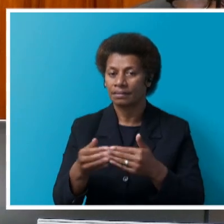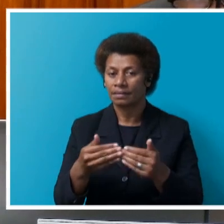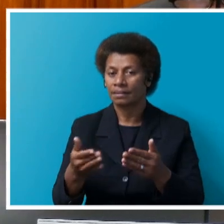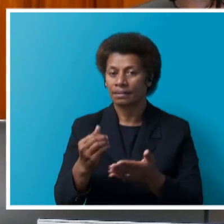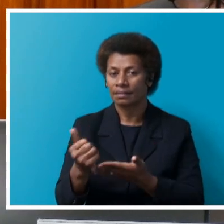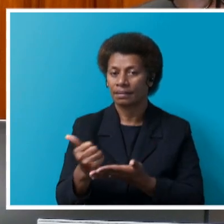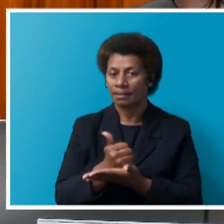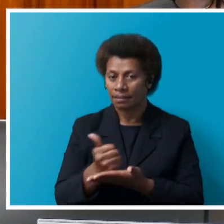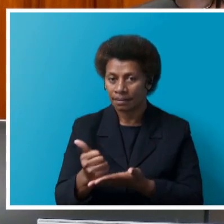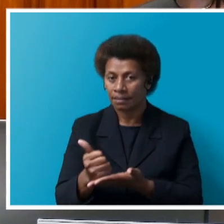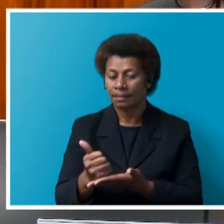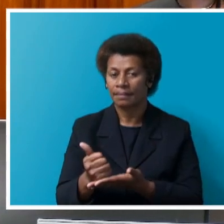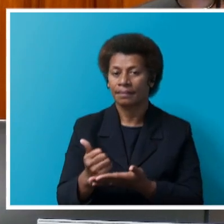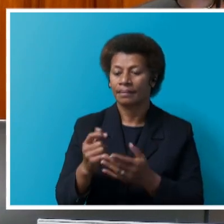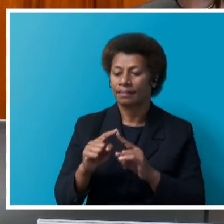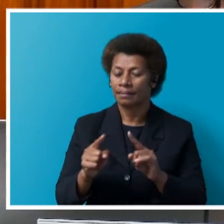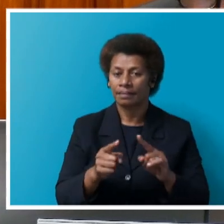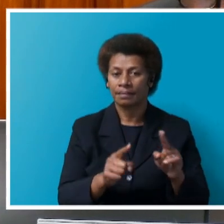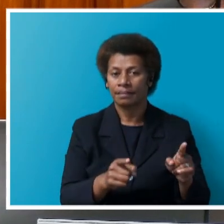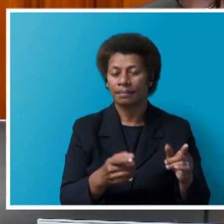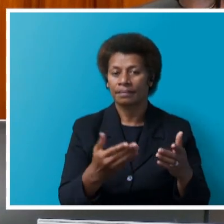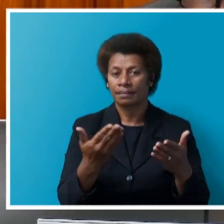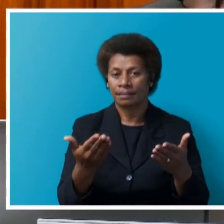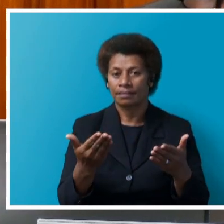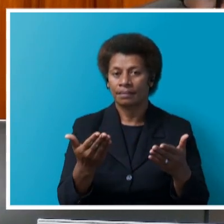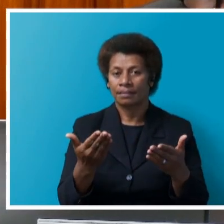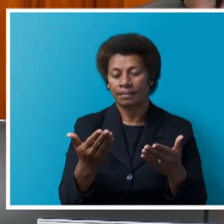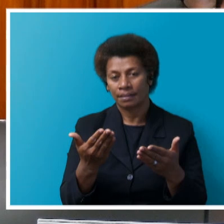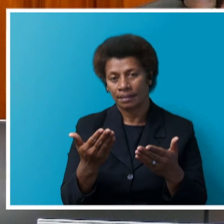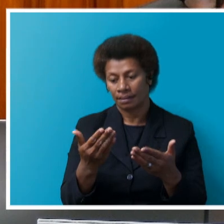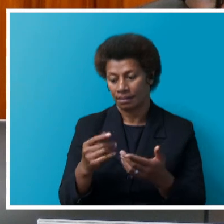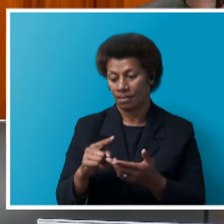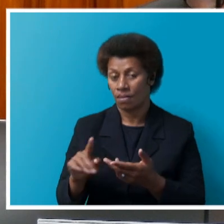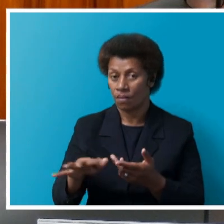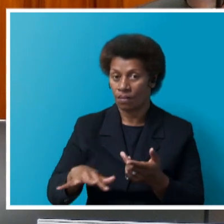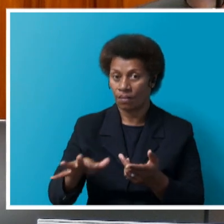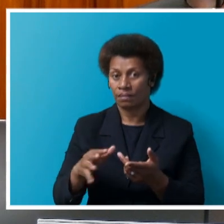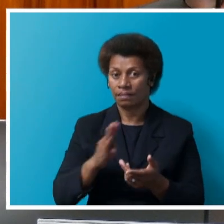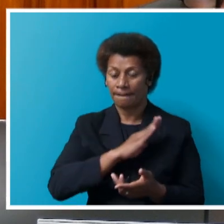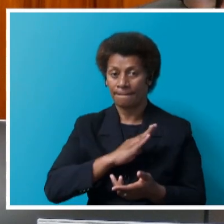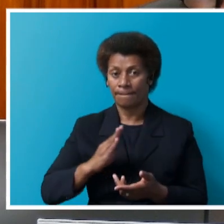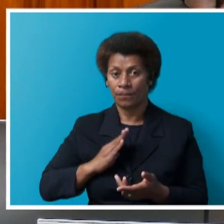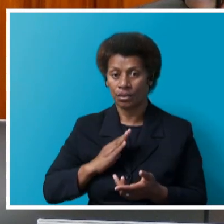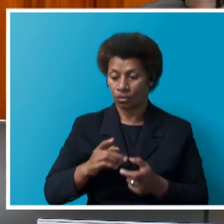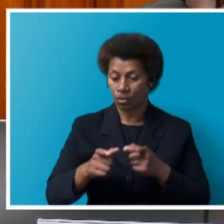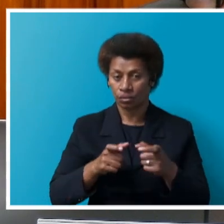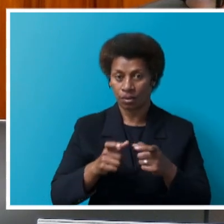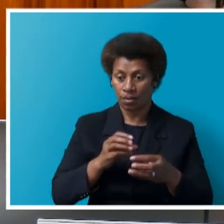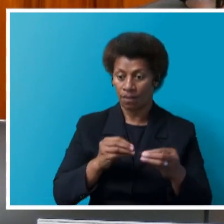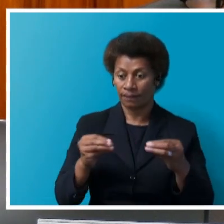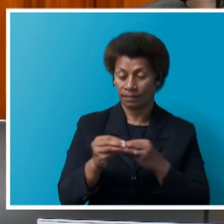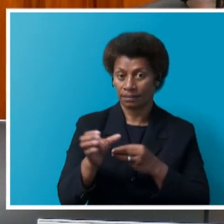multiple enforcement training sessions have been facilitated for border control officers on the protocol and procedure